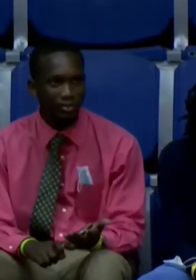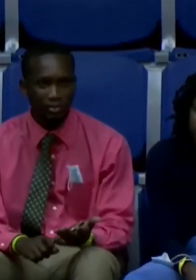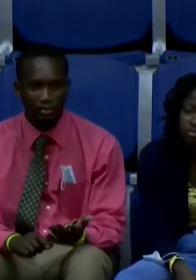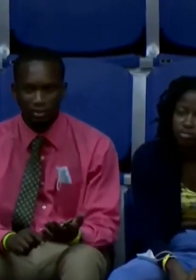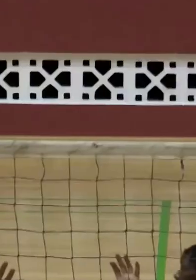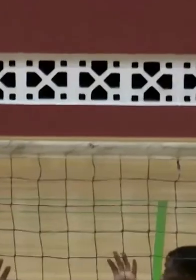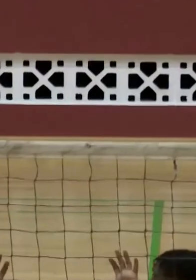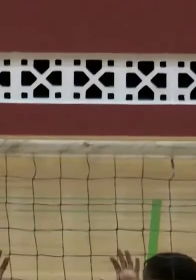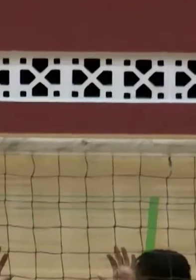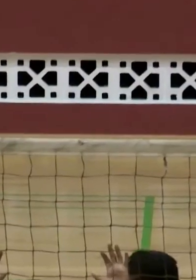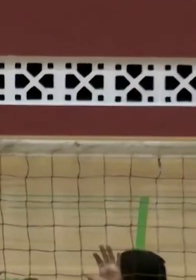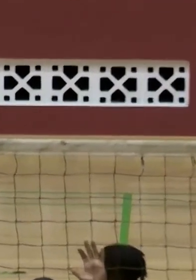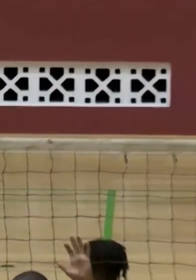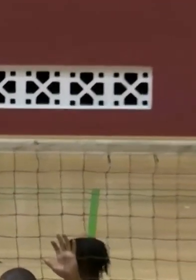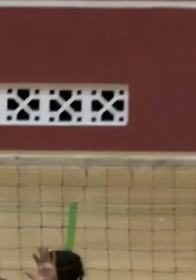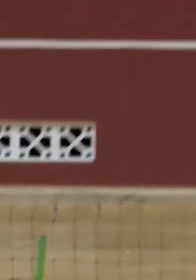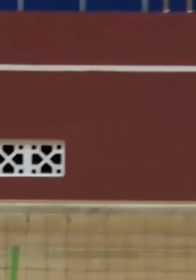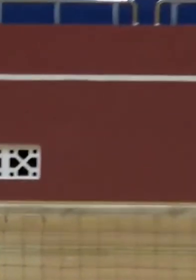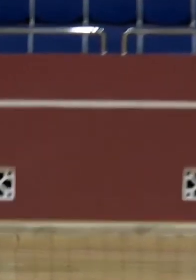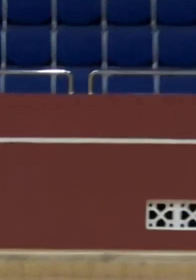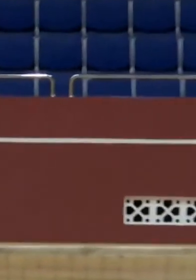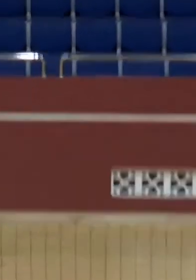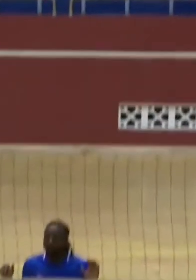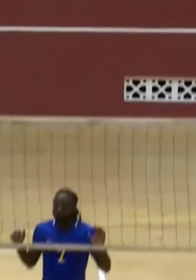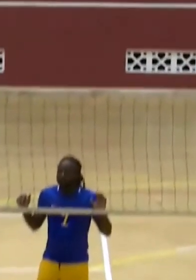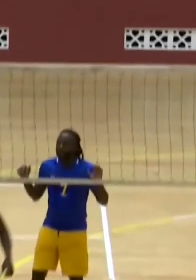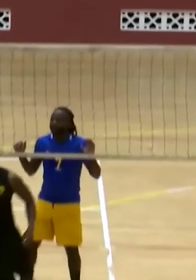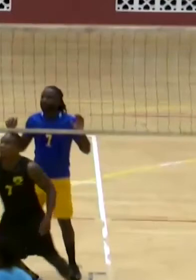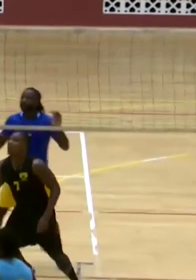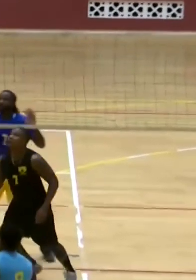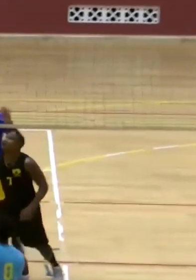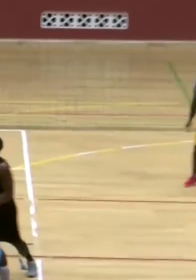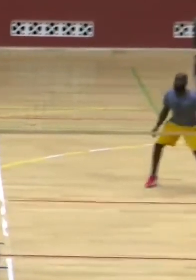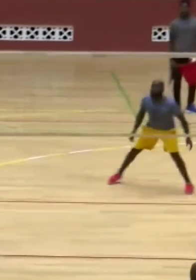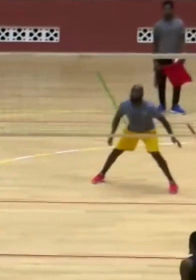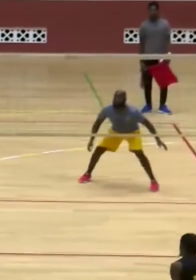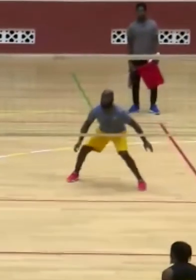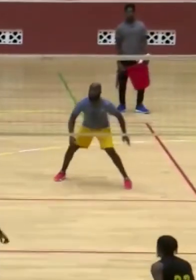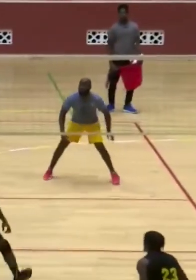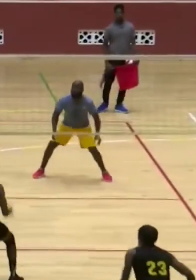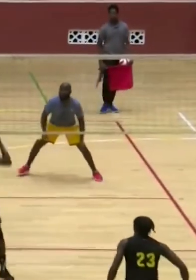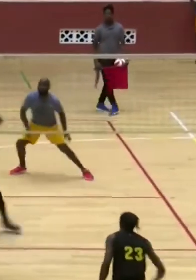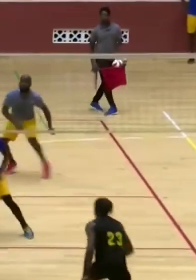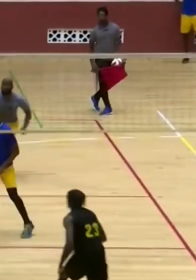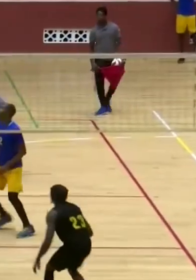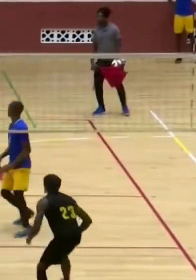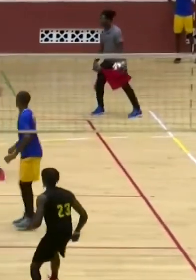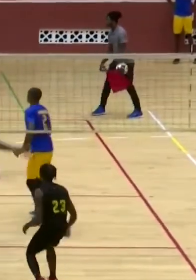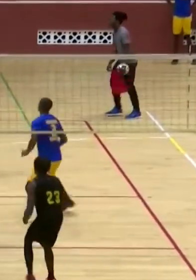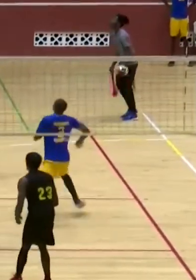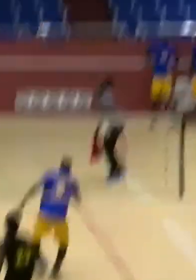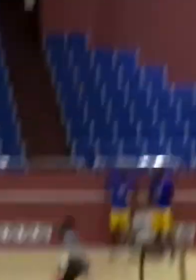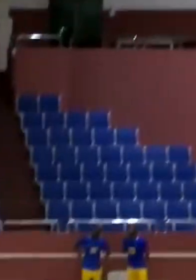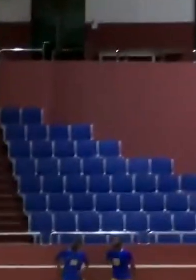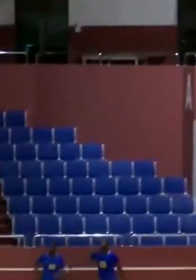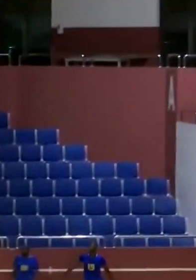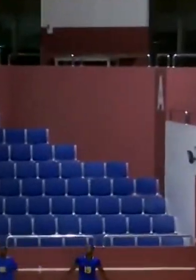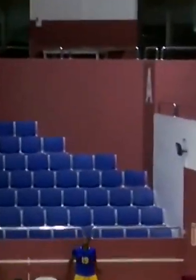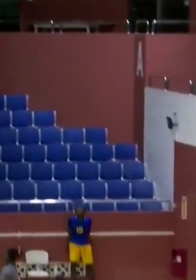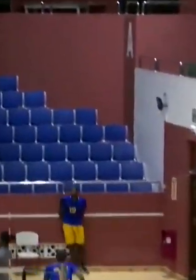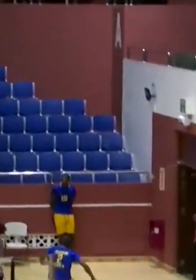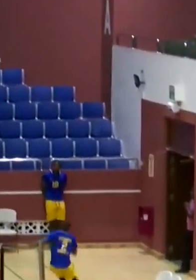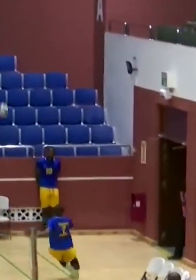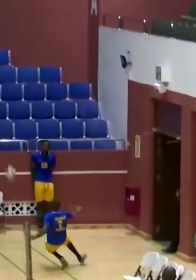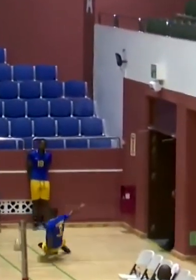round competition, Cormier in blue and yellow versus Stars Volleyball Club. Middle blocker targeted, no recovery, point